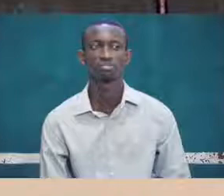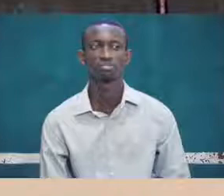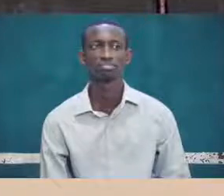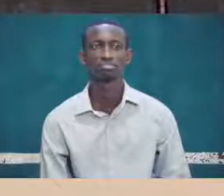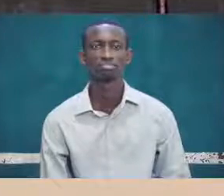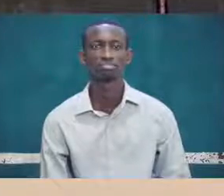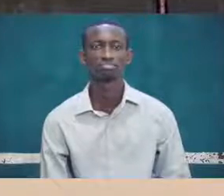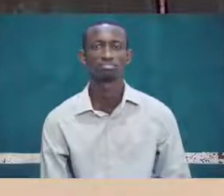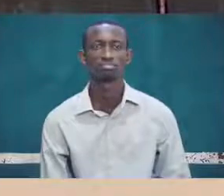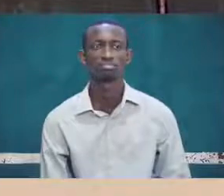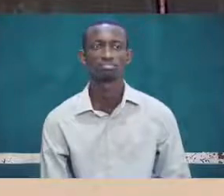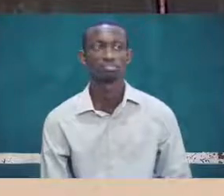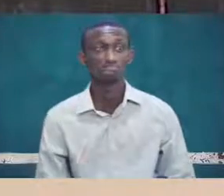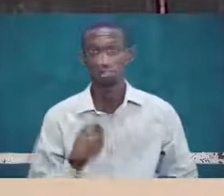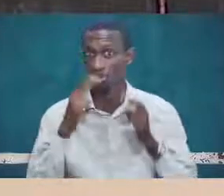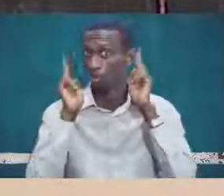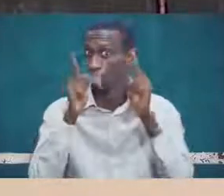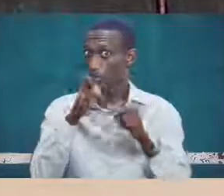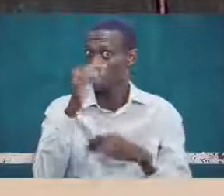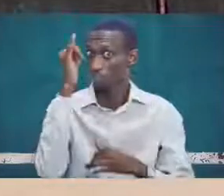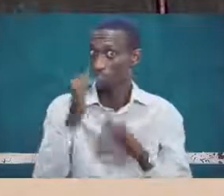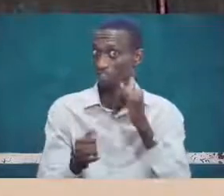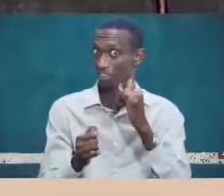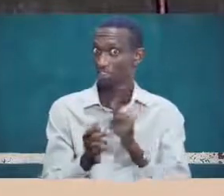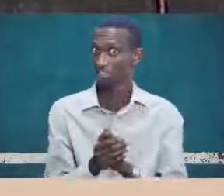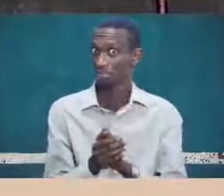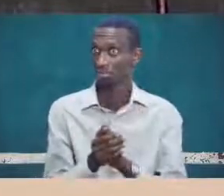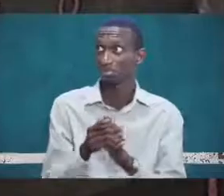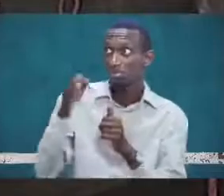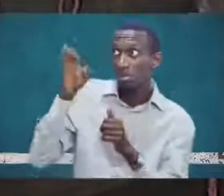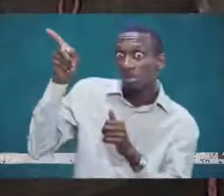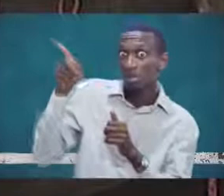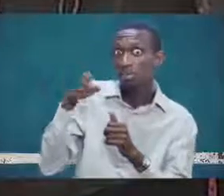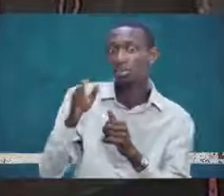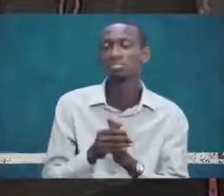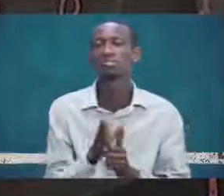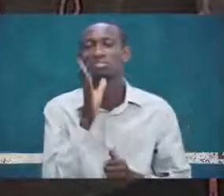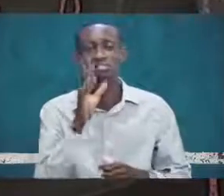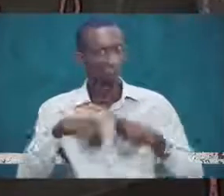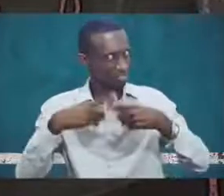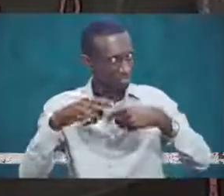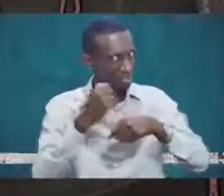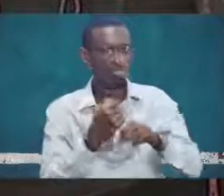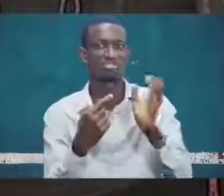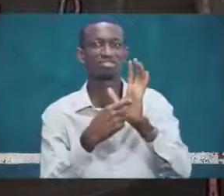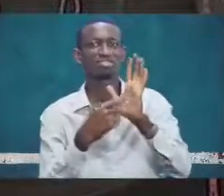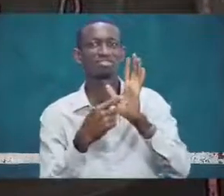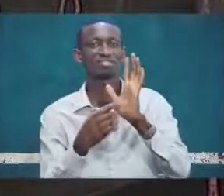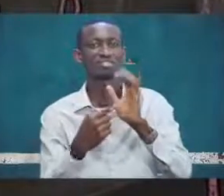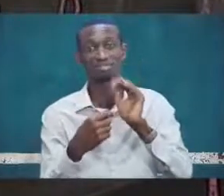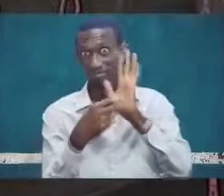Hope you've finished at least this first part. Let's erase and do the next example.